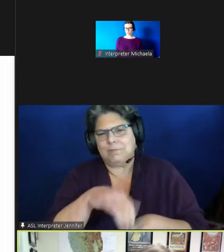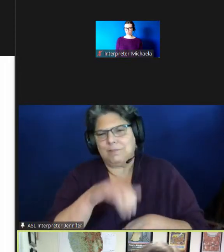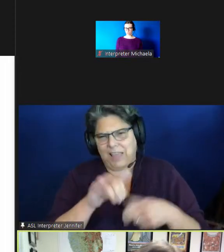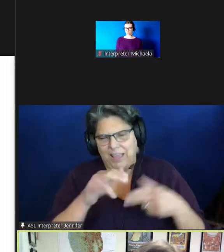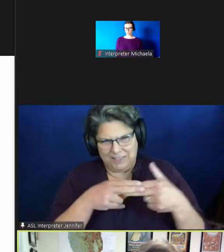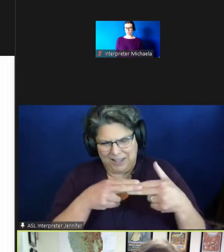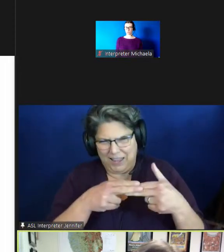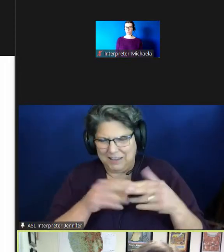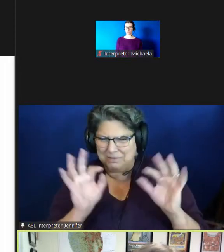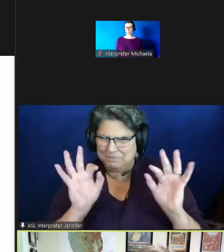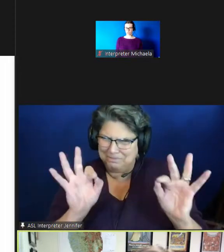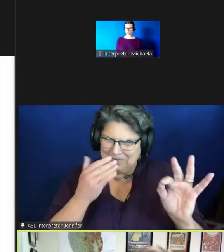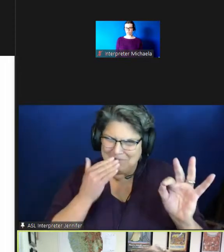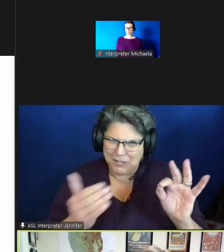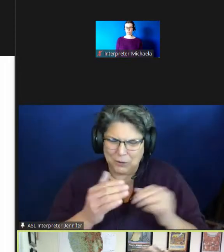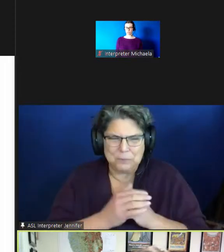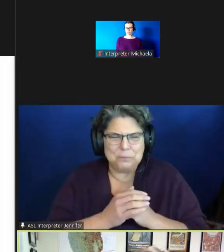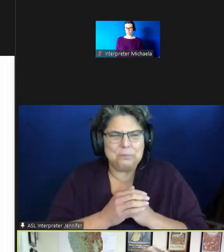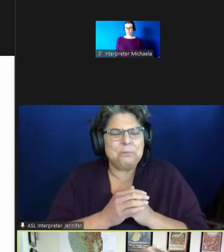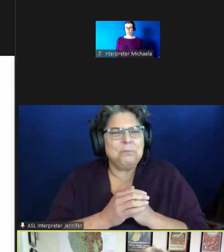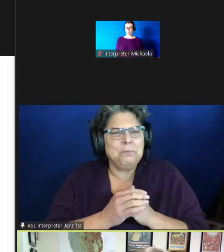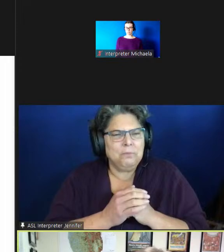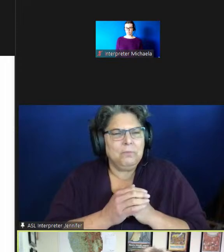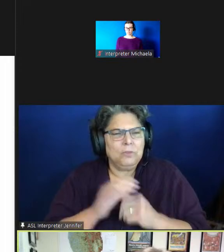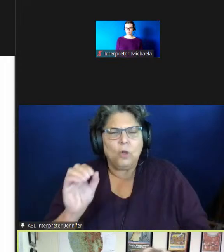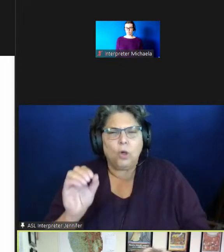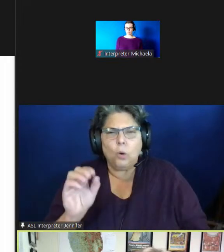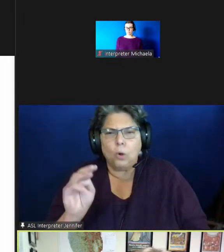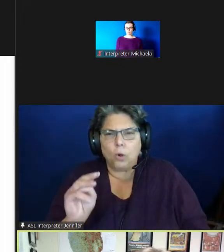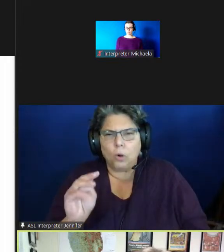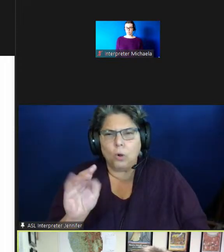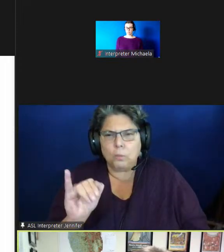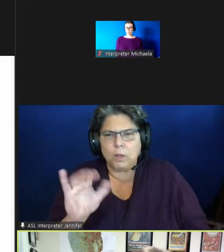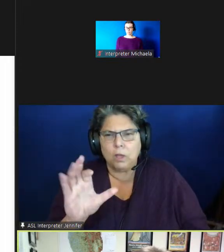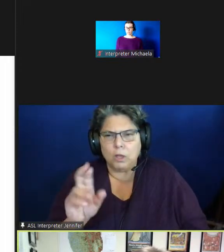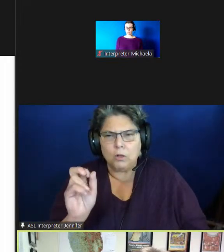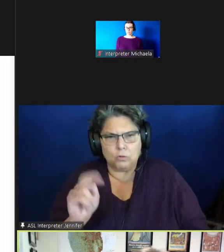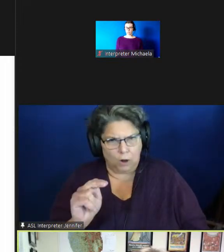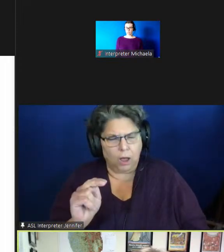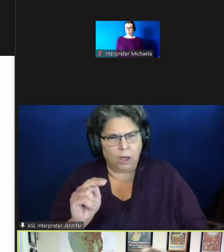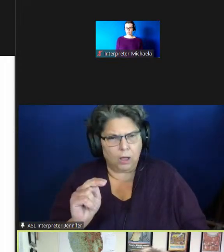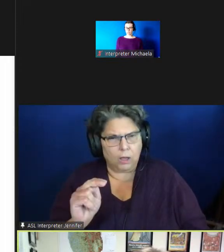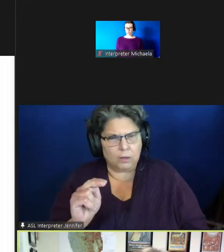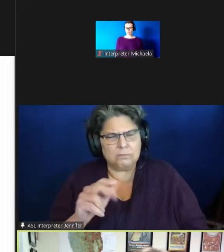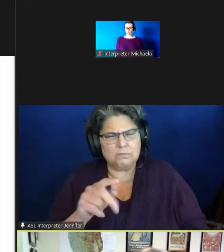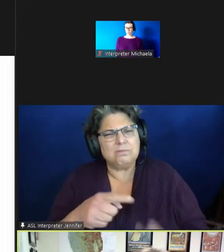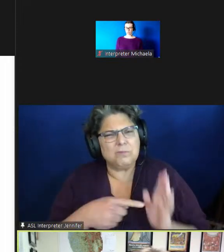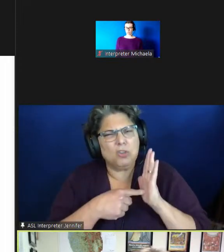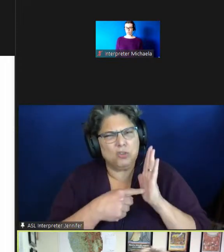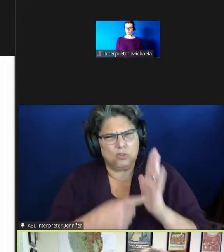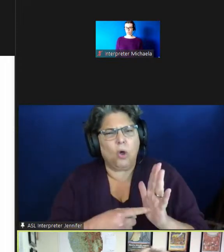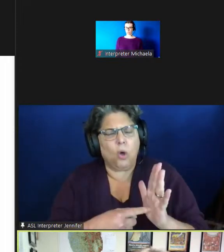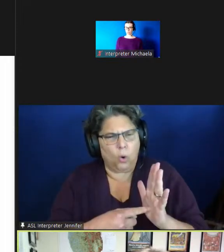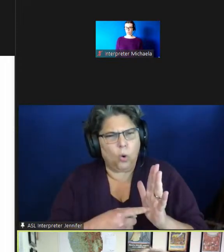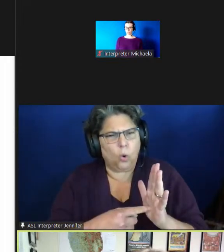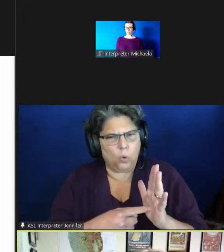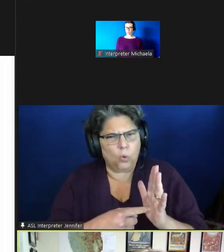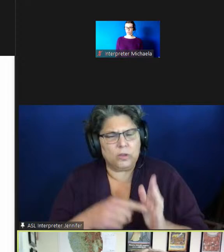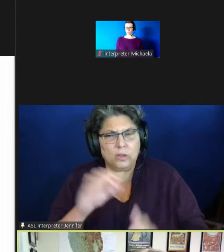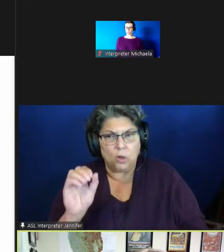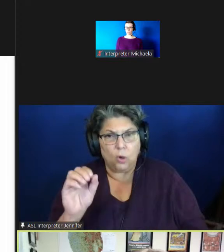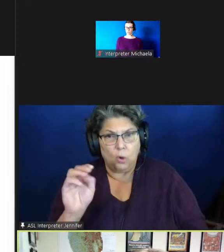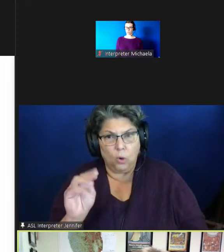terrific. So Omicron is showing this is showing how Omicron is really